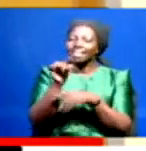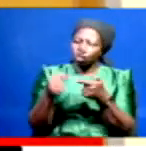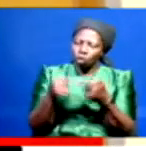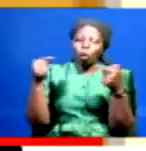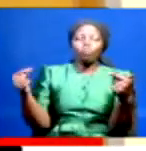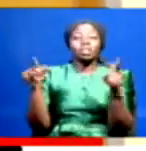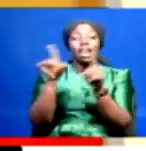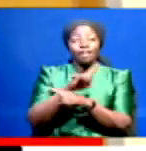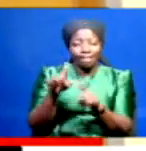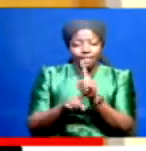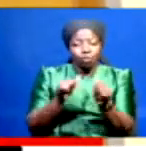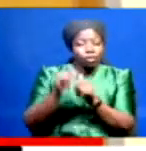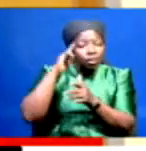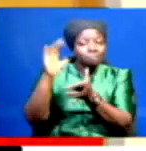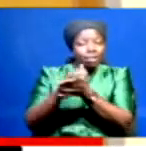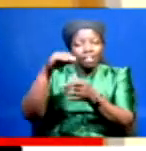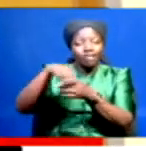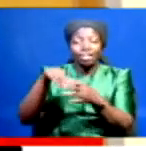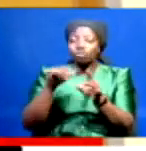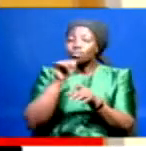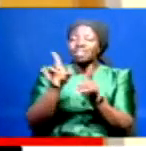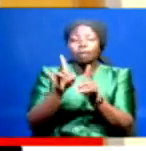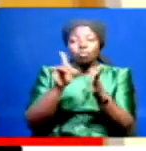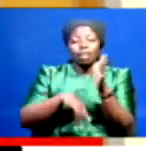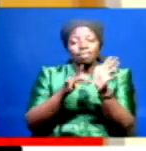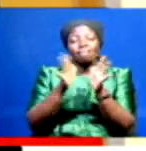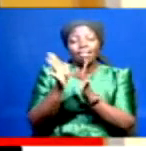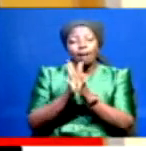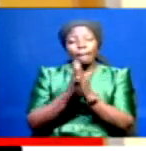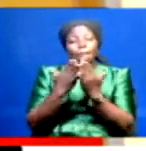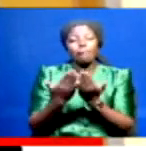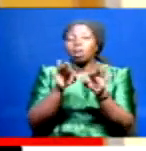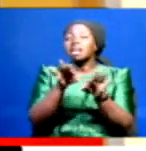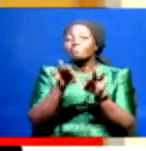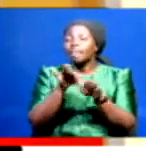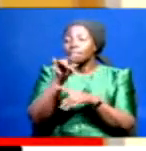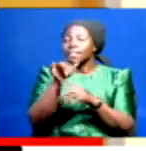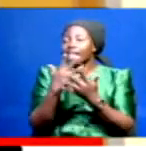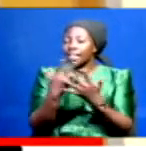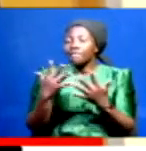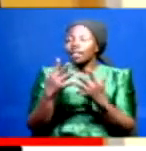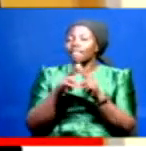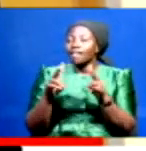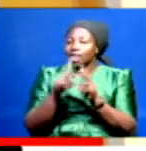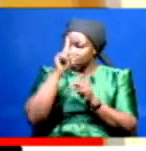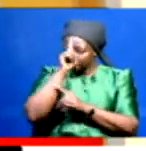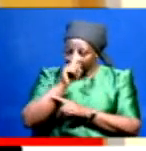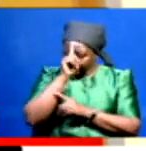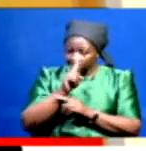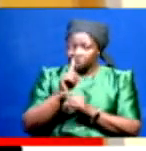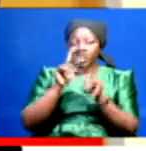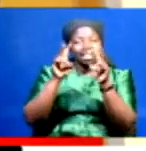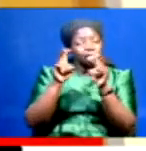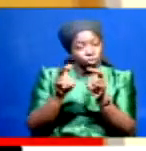we believe in, that even what the Bible actually talks about. So these are very serious, critical issues. Churches